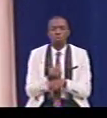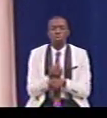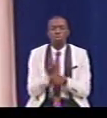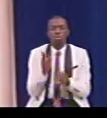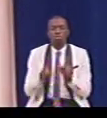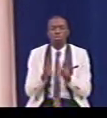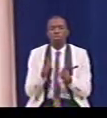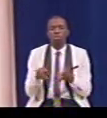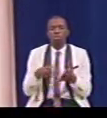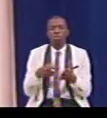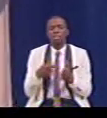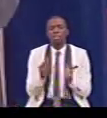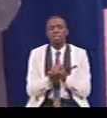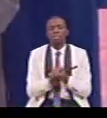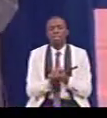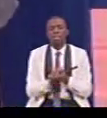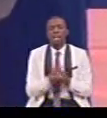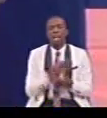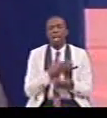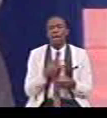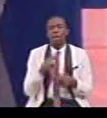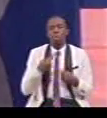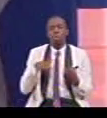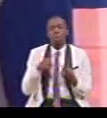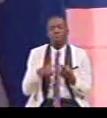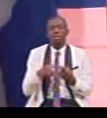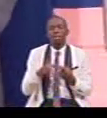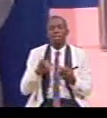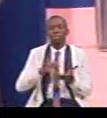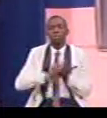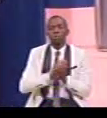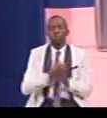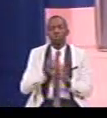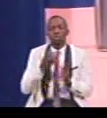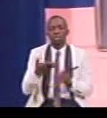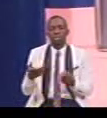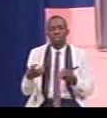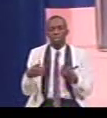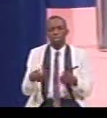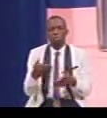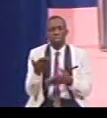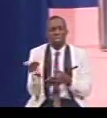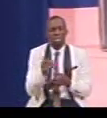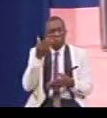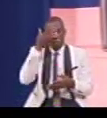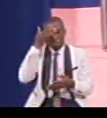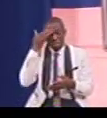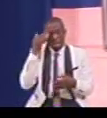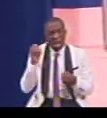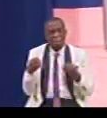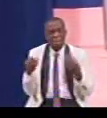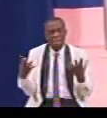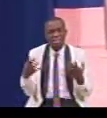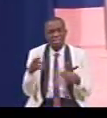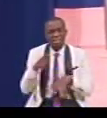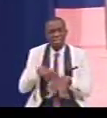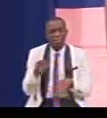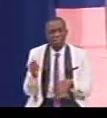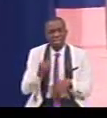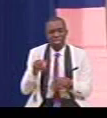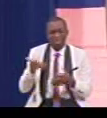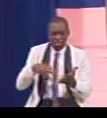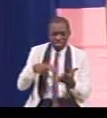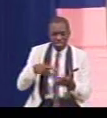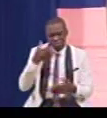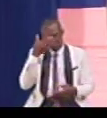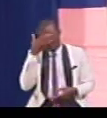they can forget and how many times you know we hear something we hear something we hear something and then we forget and the Lord said you know